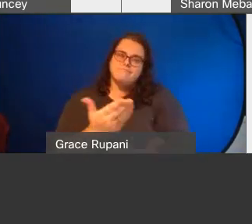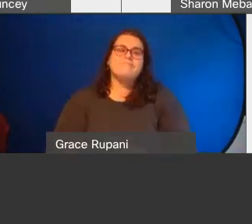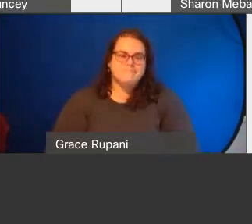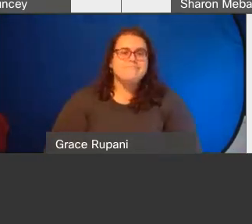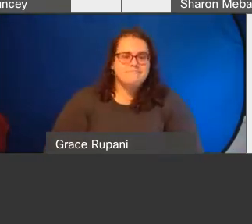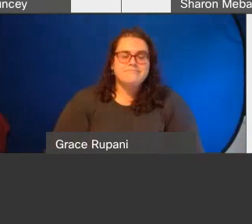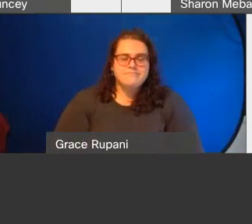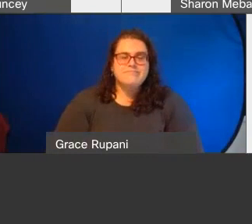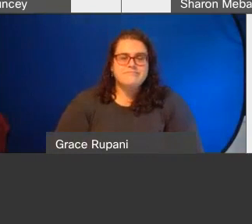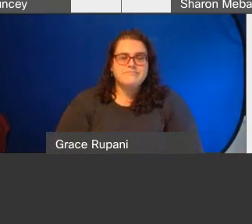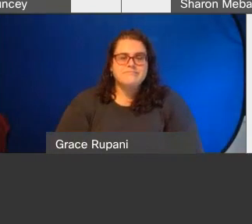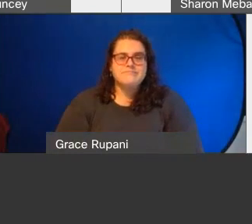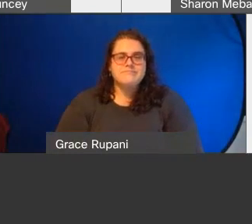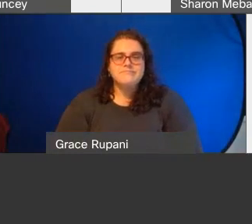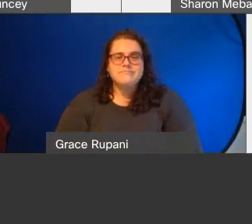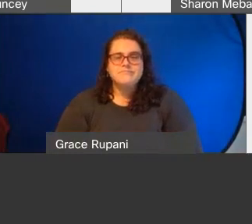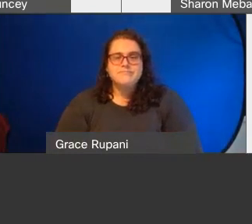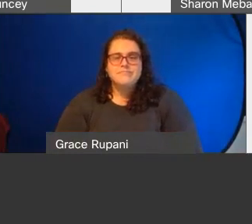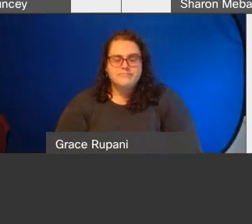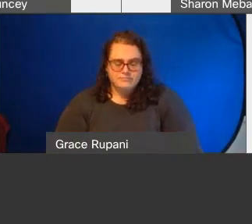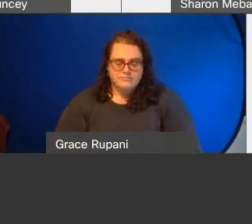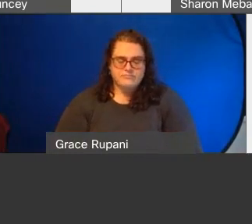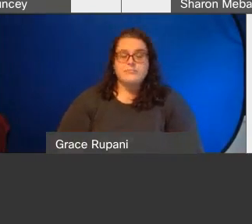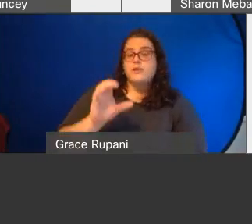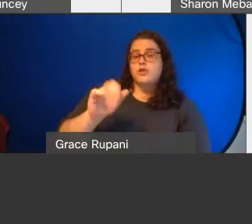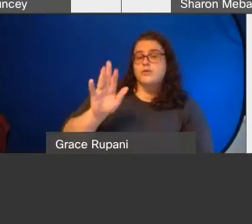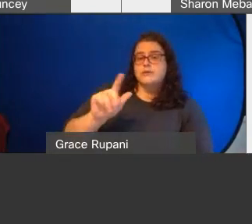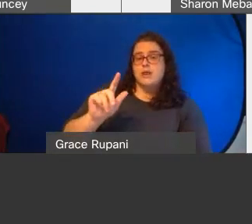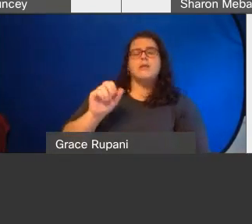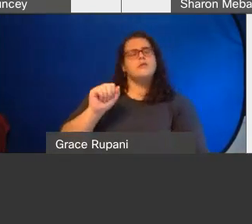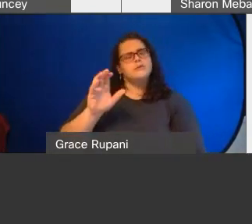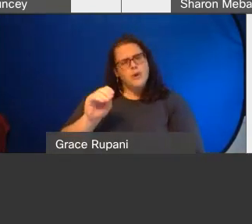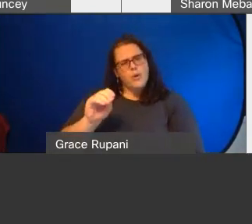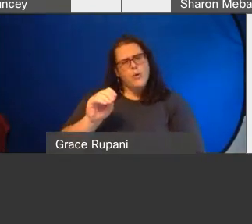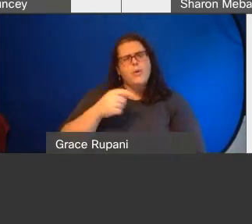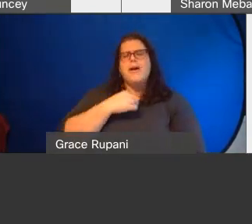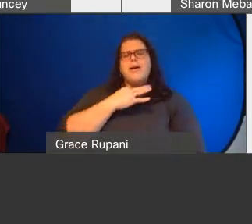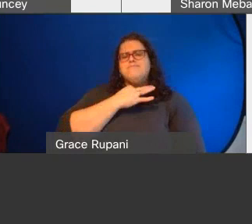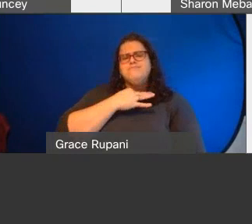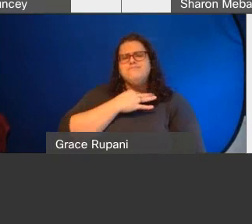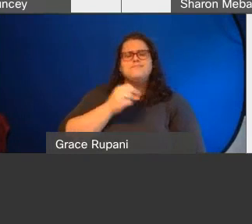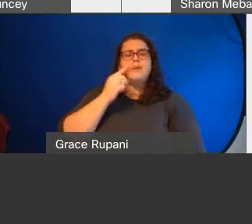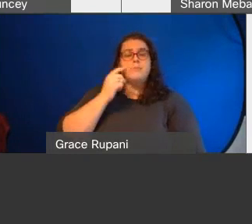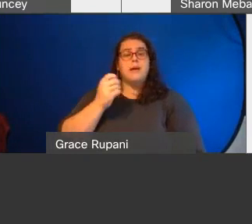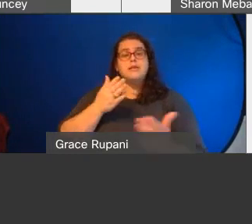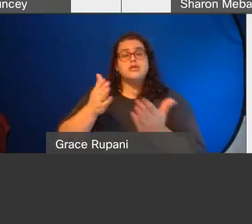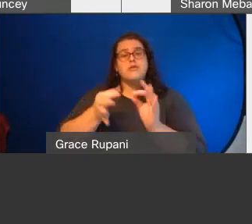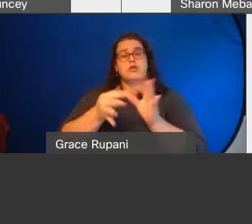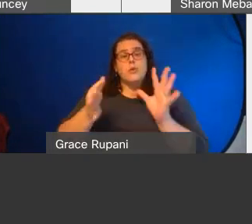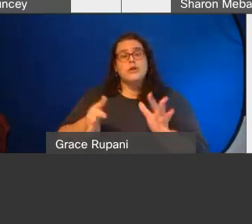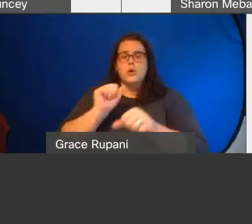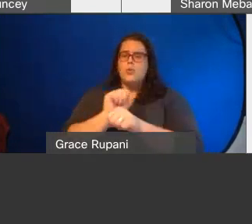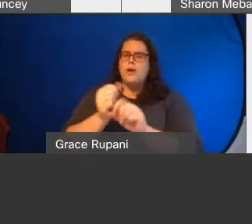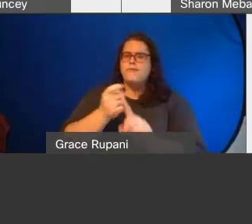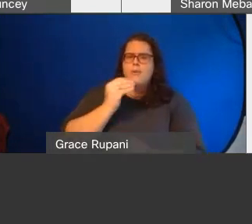Okay. So in regards to service coordination, since they are working from home, how are they required to